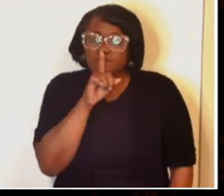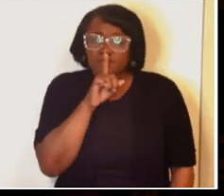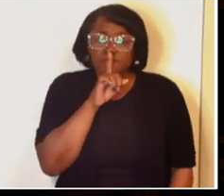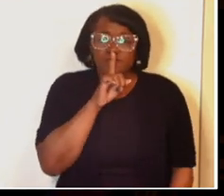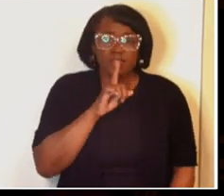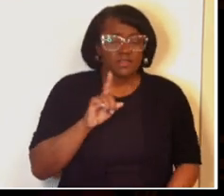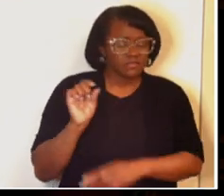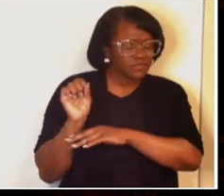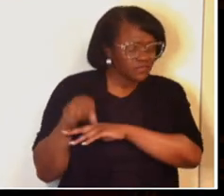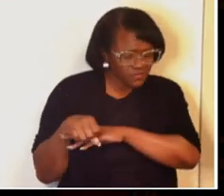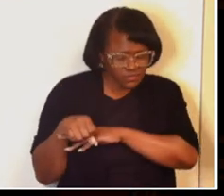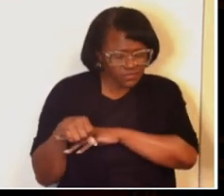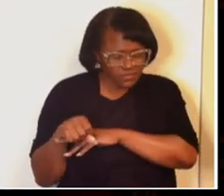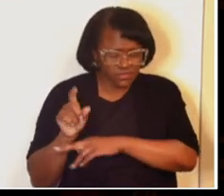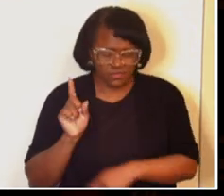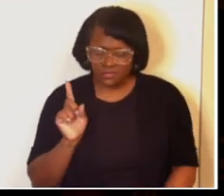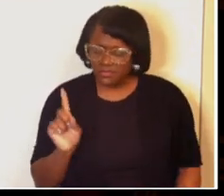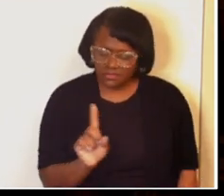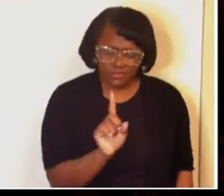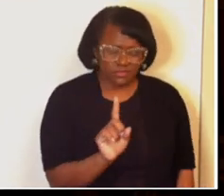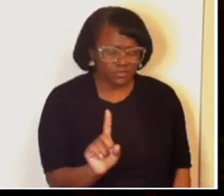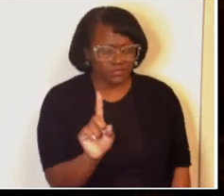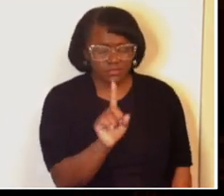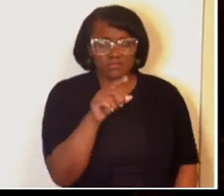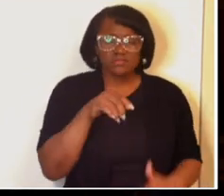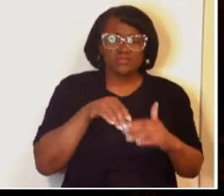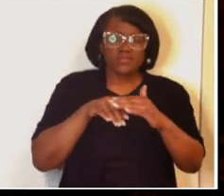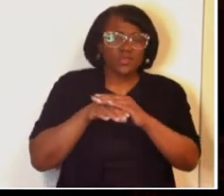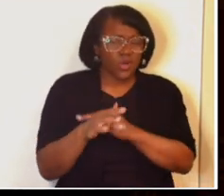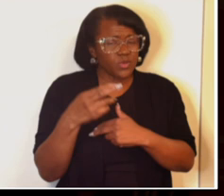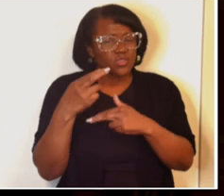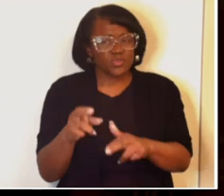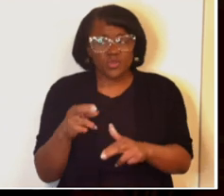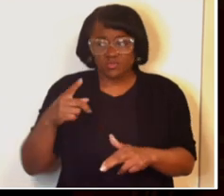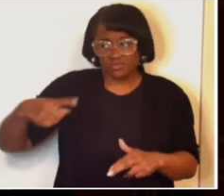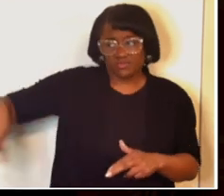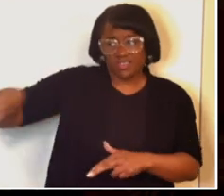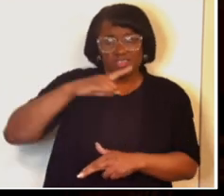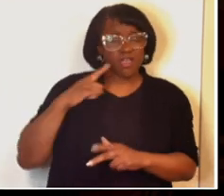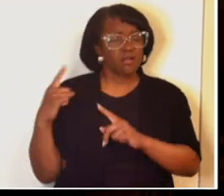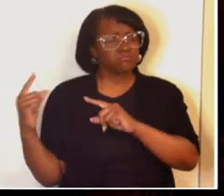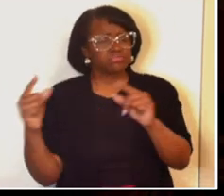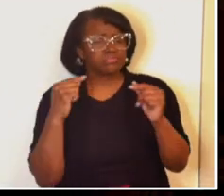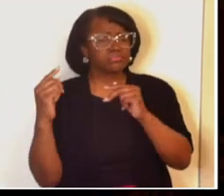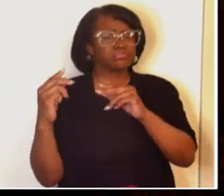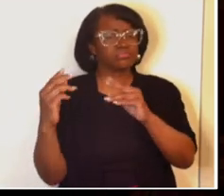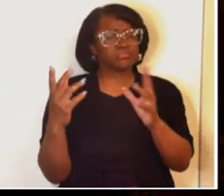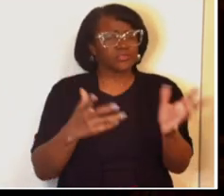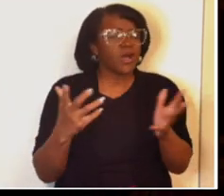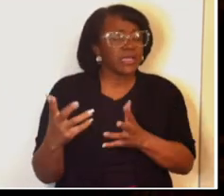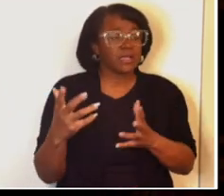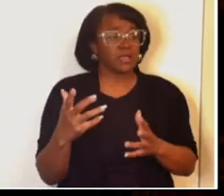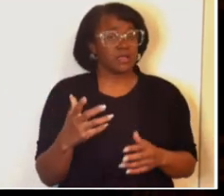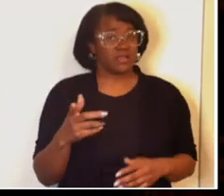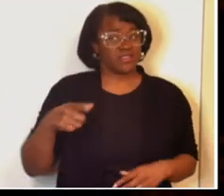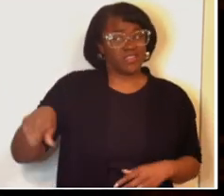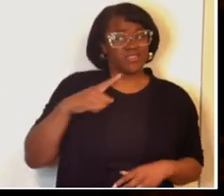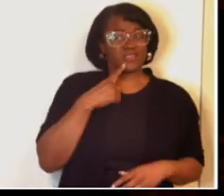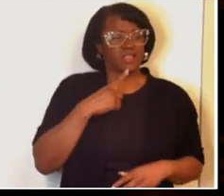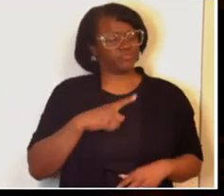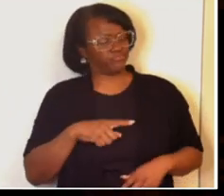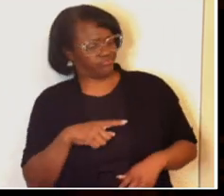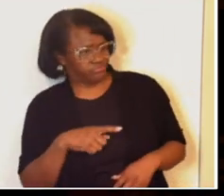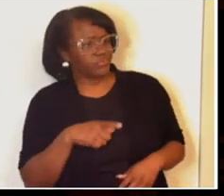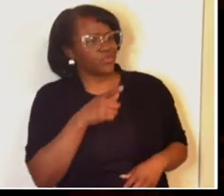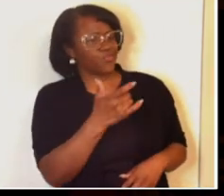hot knife through butter, blocking out the echoing sounds and voices. Ooh, you know you wrong coming in the house like that.